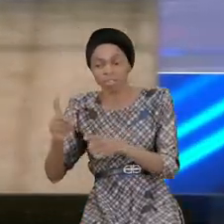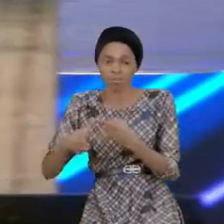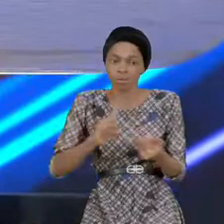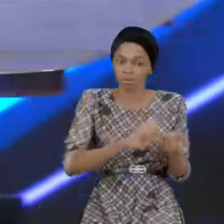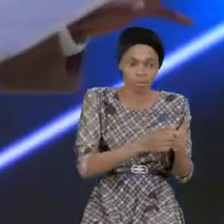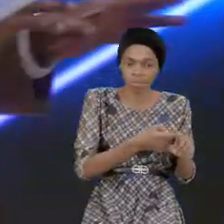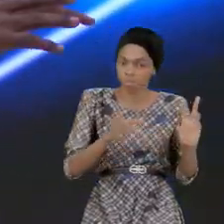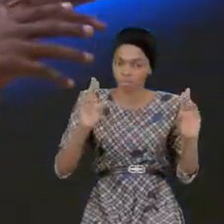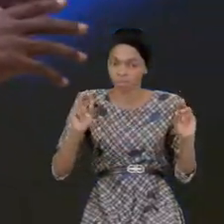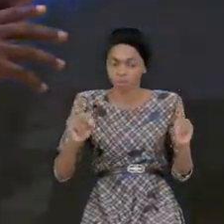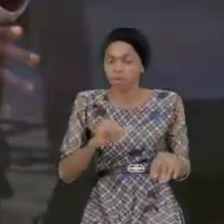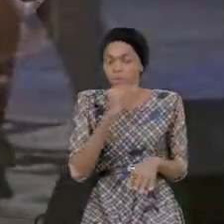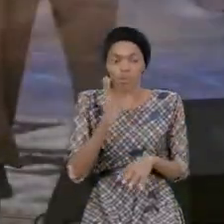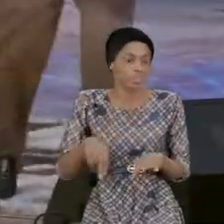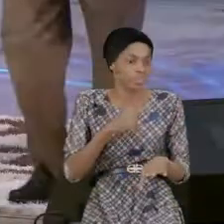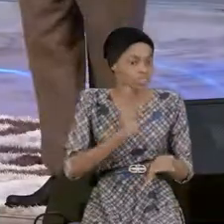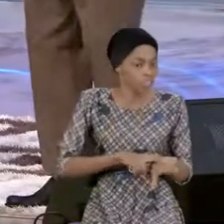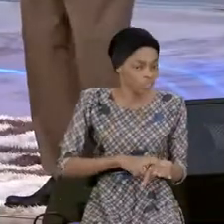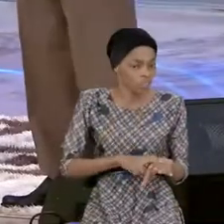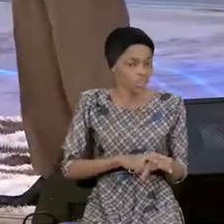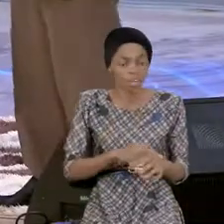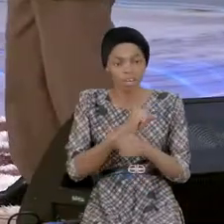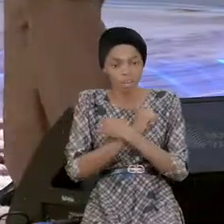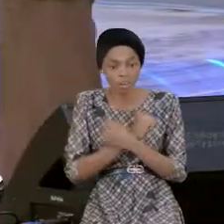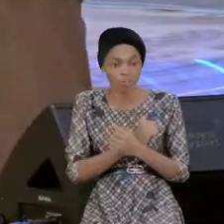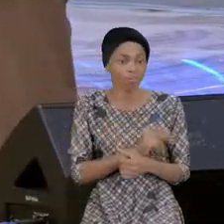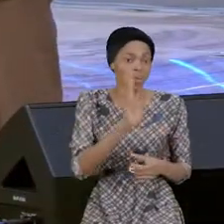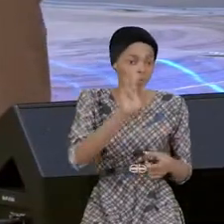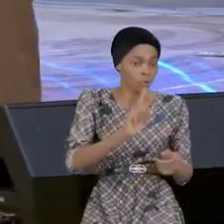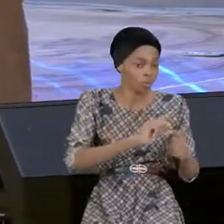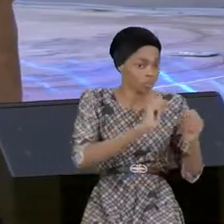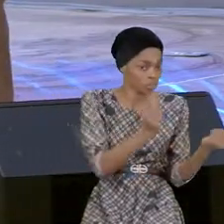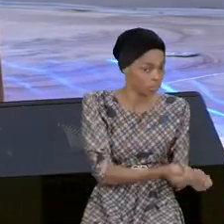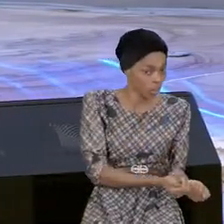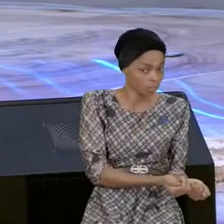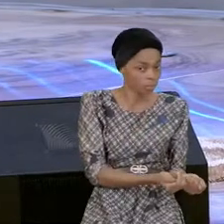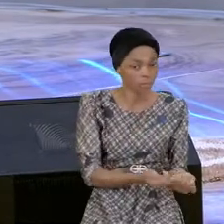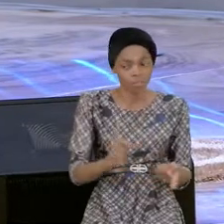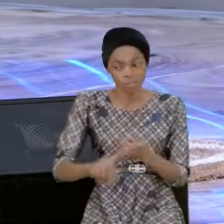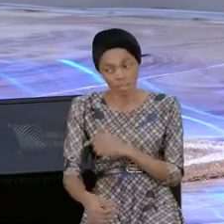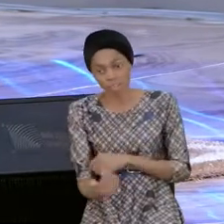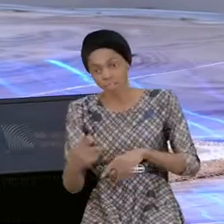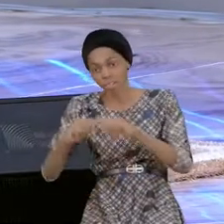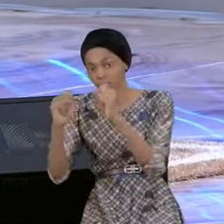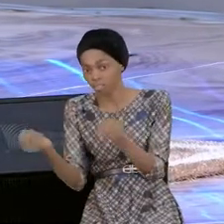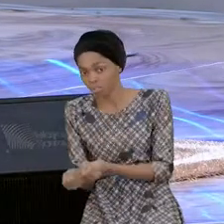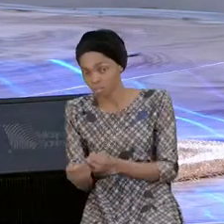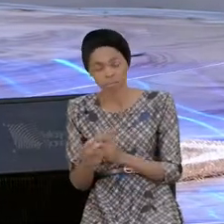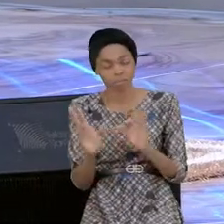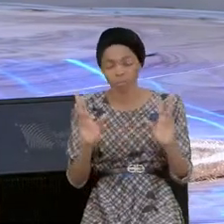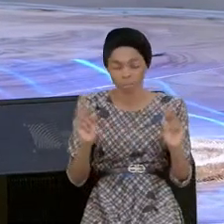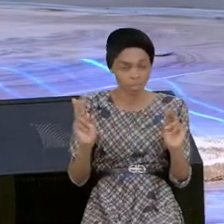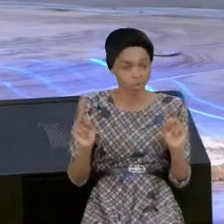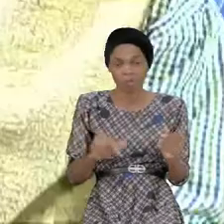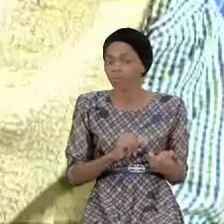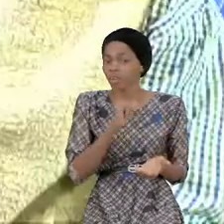love one tribe citizen to another tribal man or woman, natural. It's not the